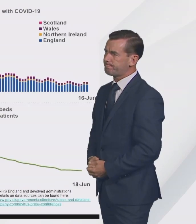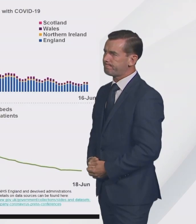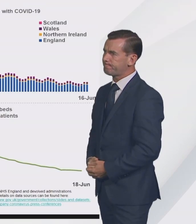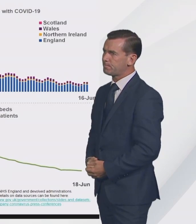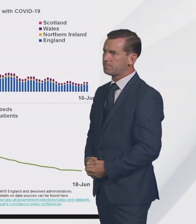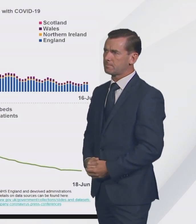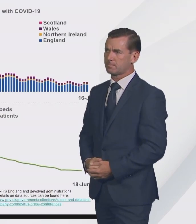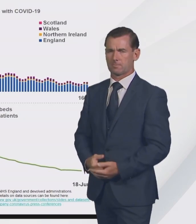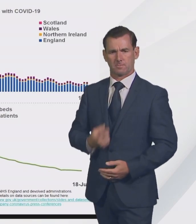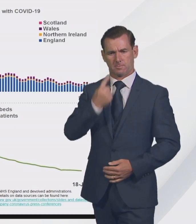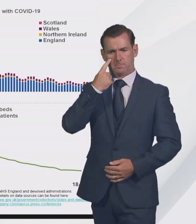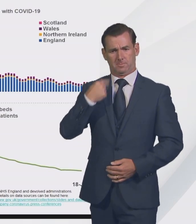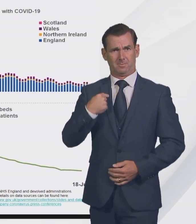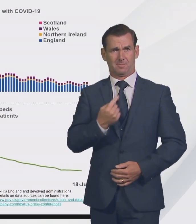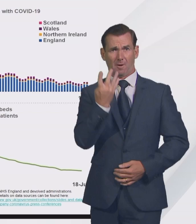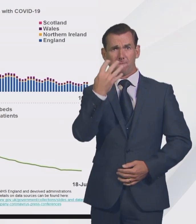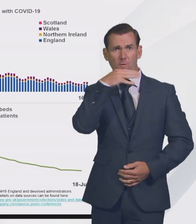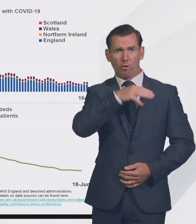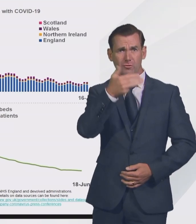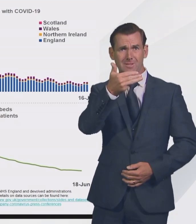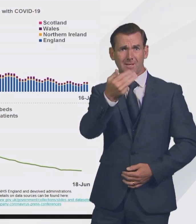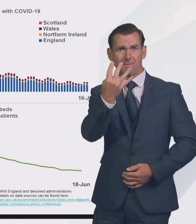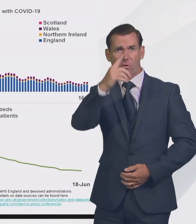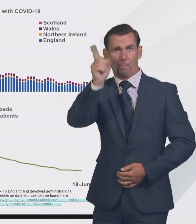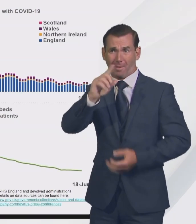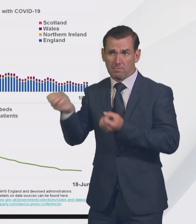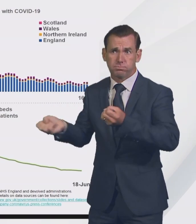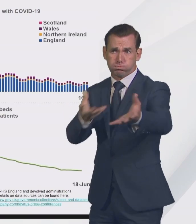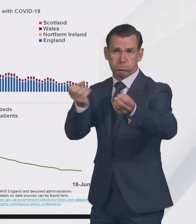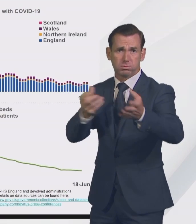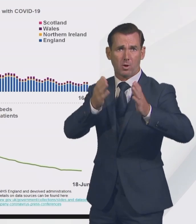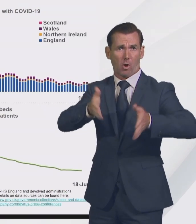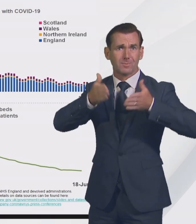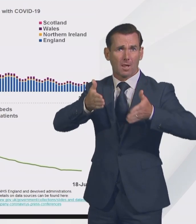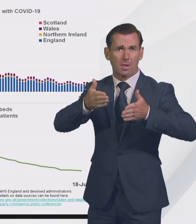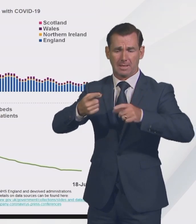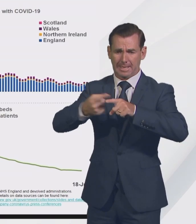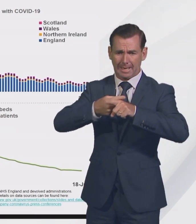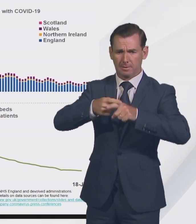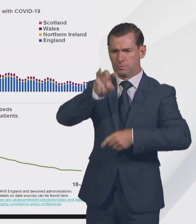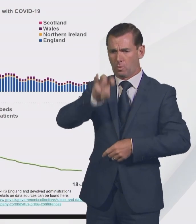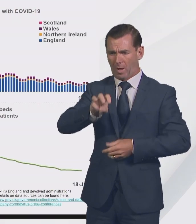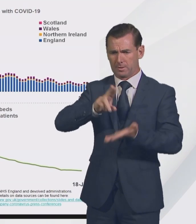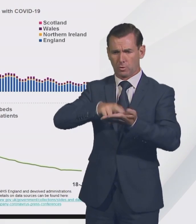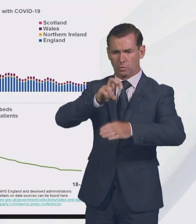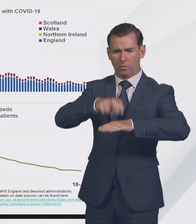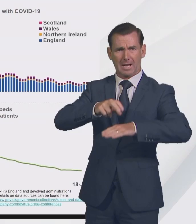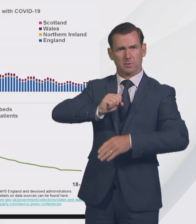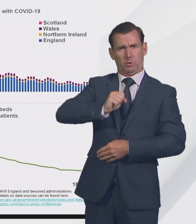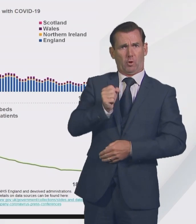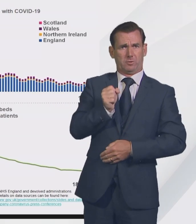494 people were admitted to hospital with coronavirus in England, Wales and Northern Ireland on the 16th of June, down